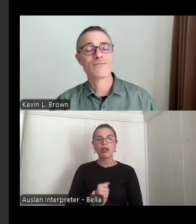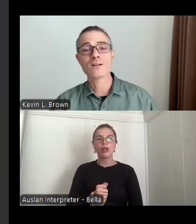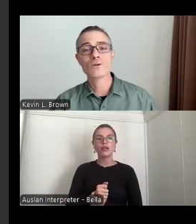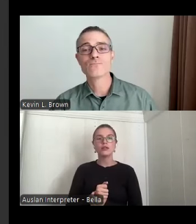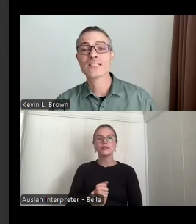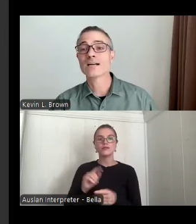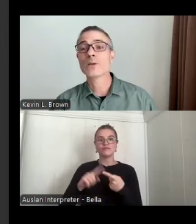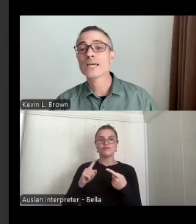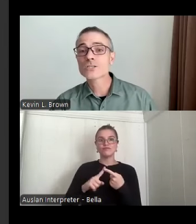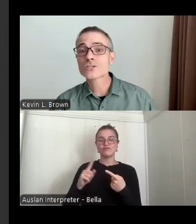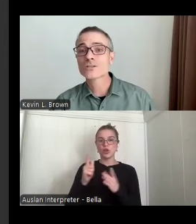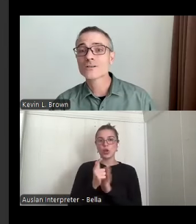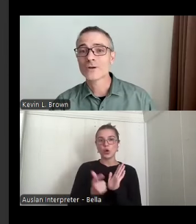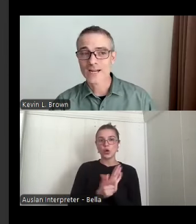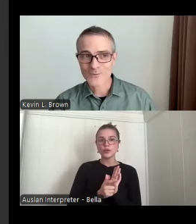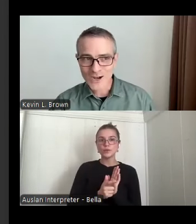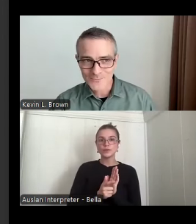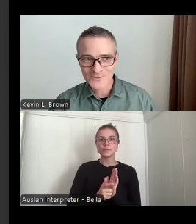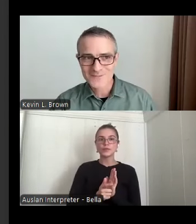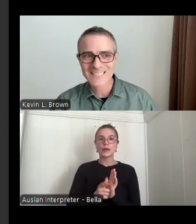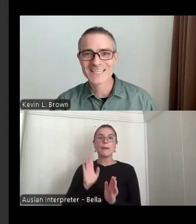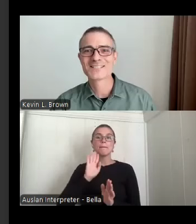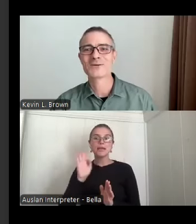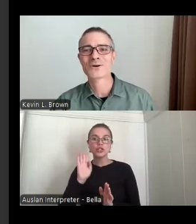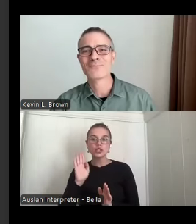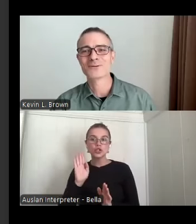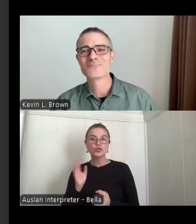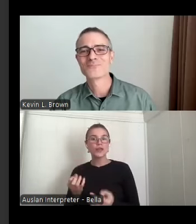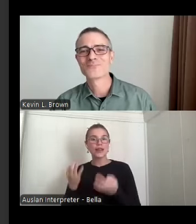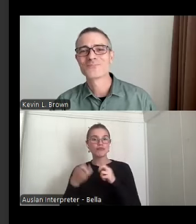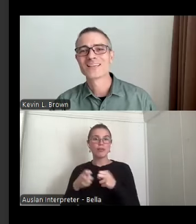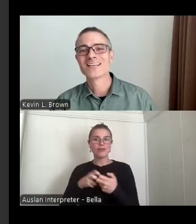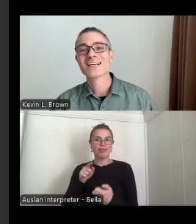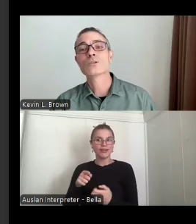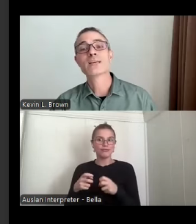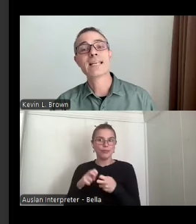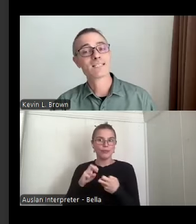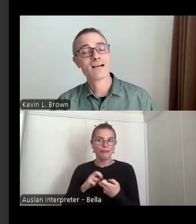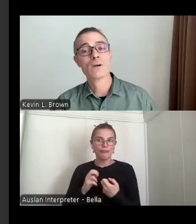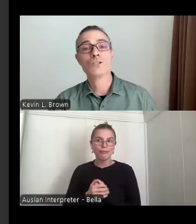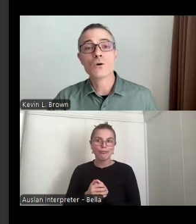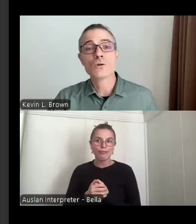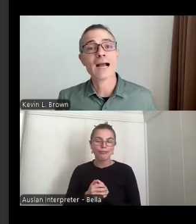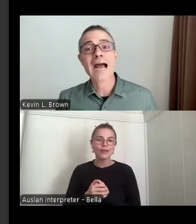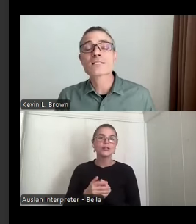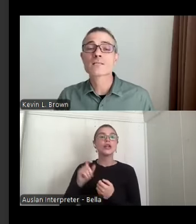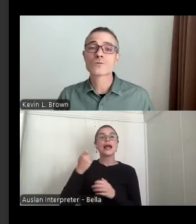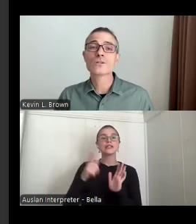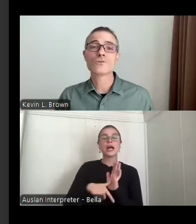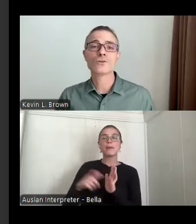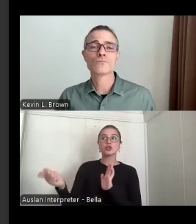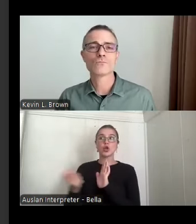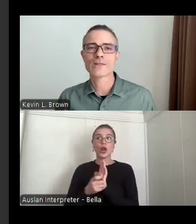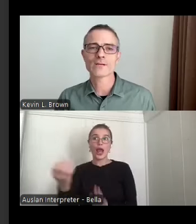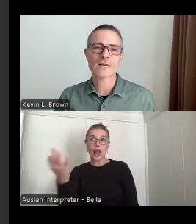being fundable is that a pitch without a problem is a problem. And so the next time a donor asks